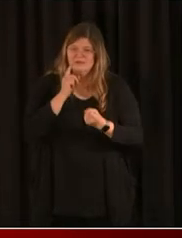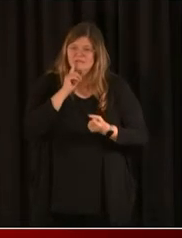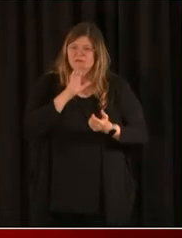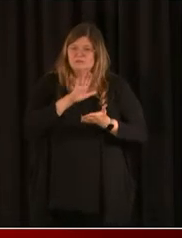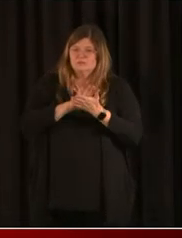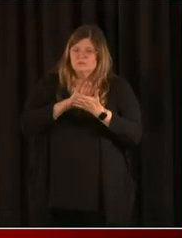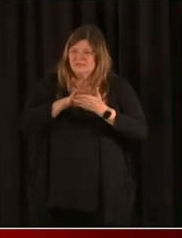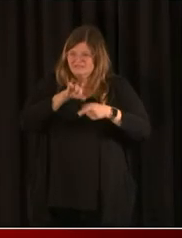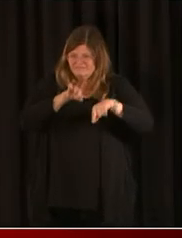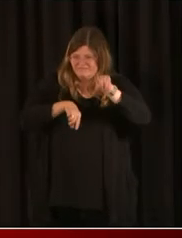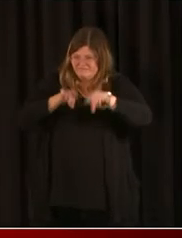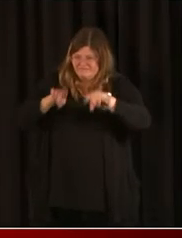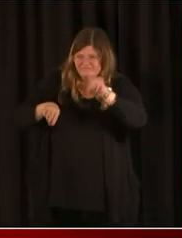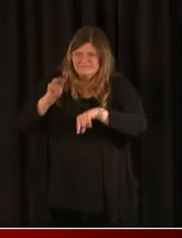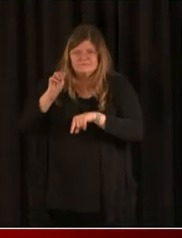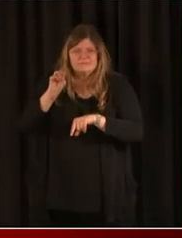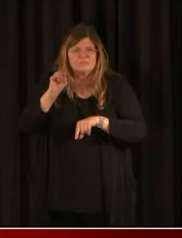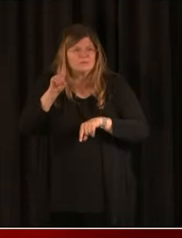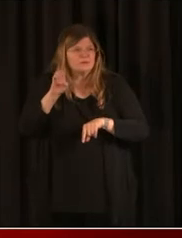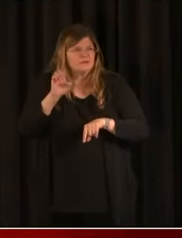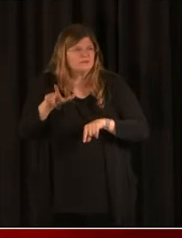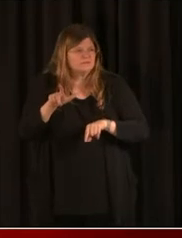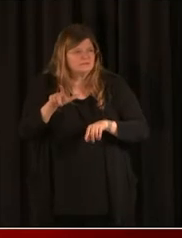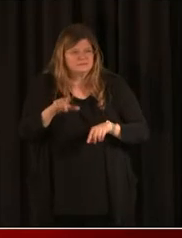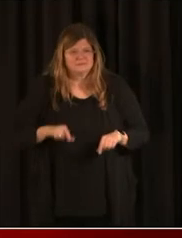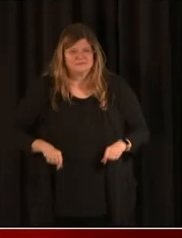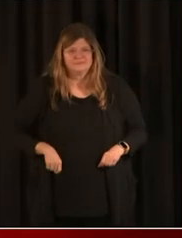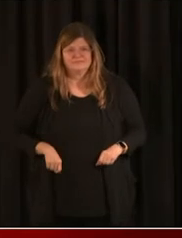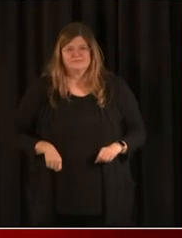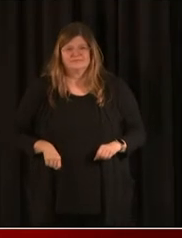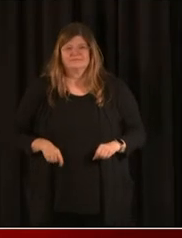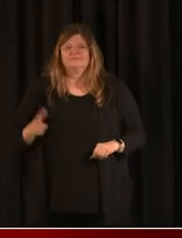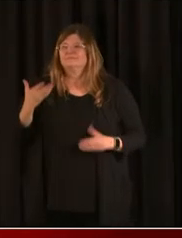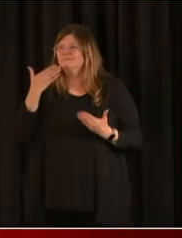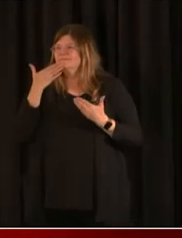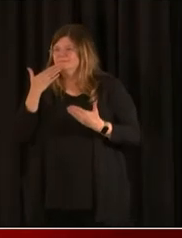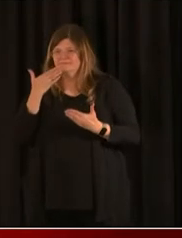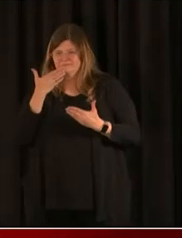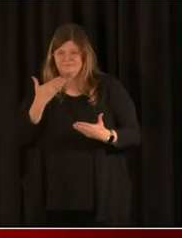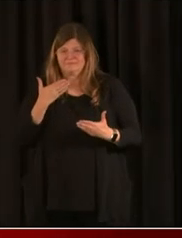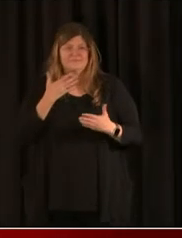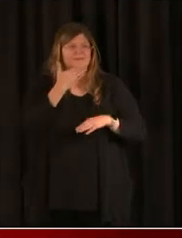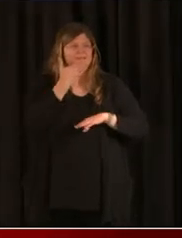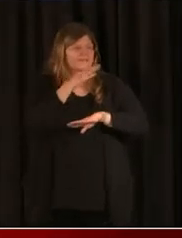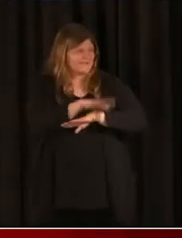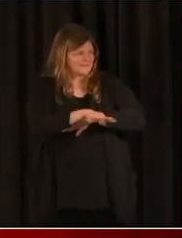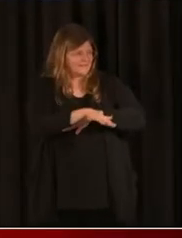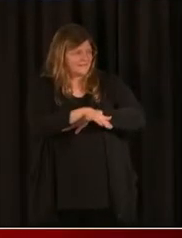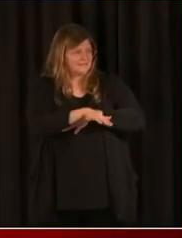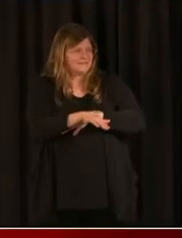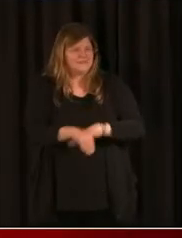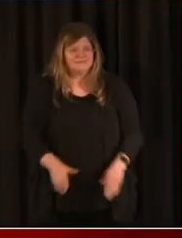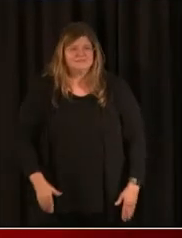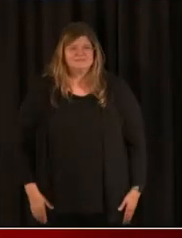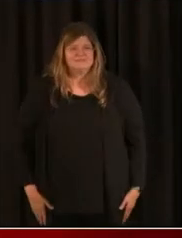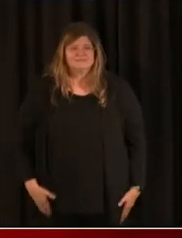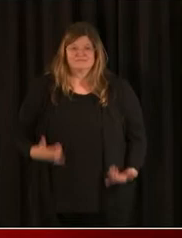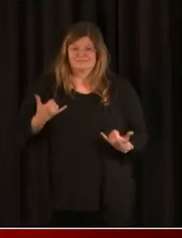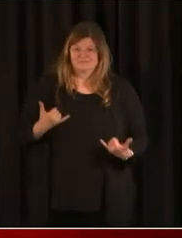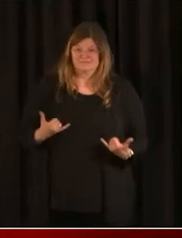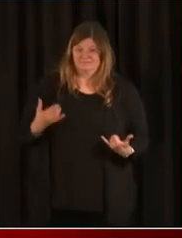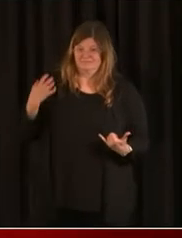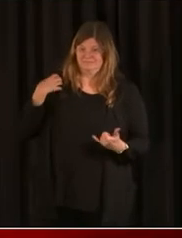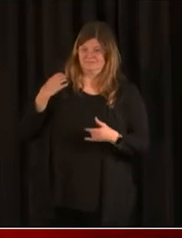various models that are going to be implemented. Thank you, Chancellor. Good evening. As the Chancellor noted,